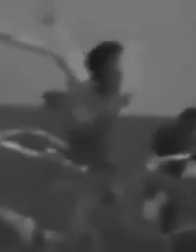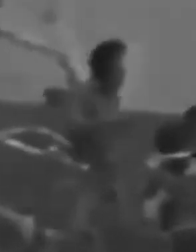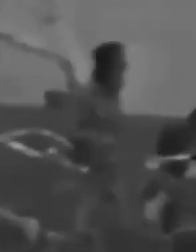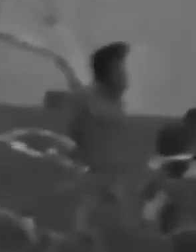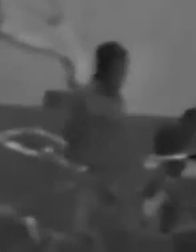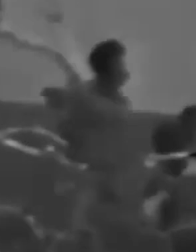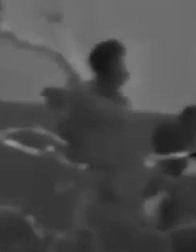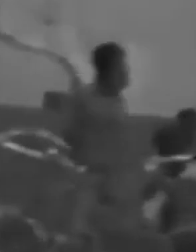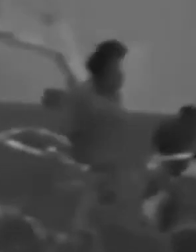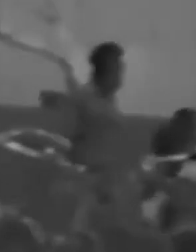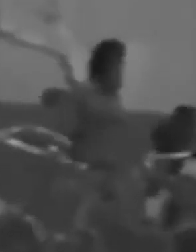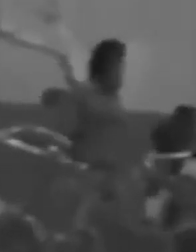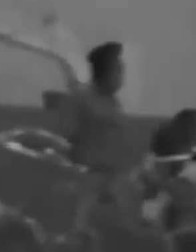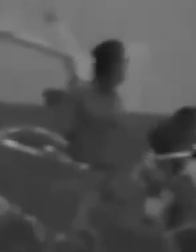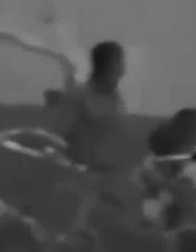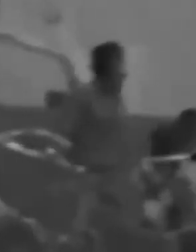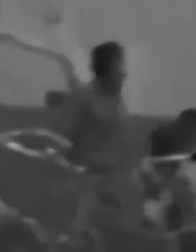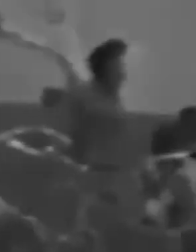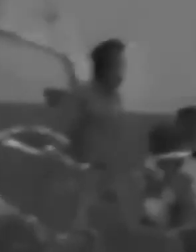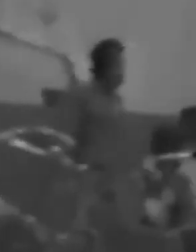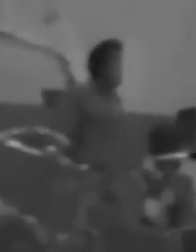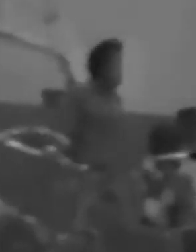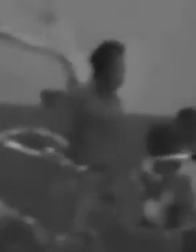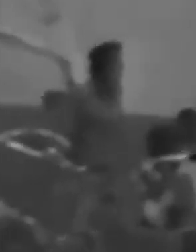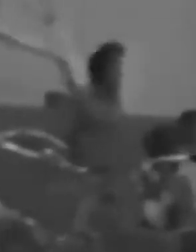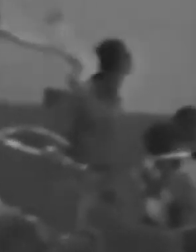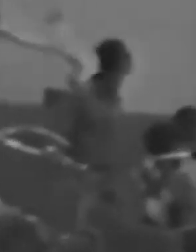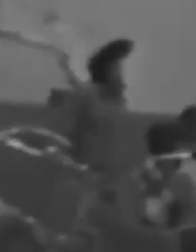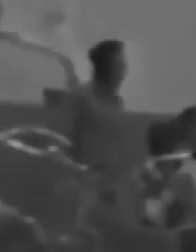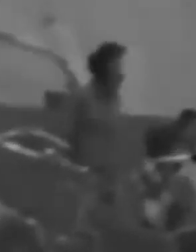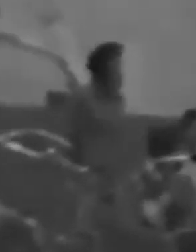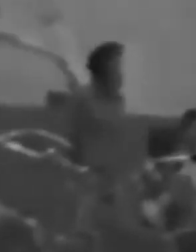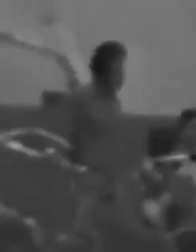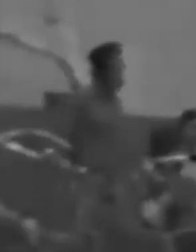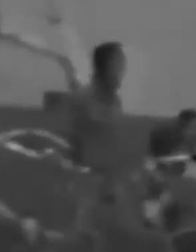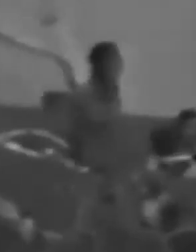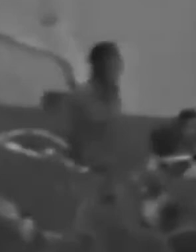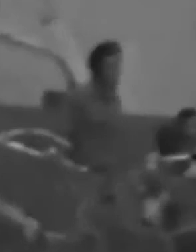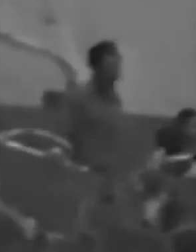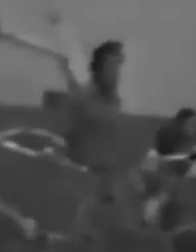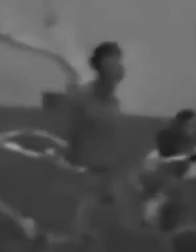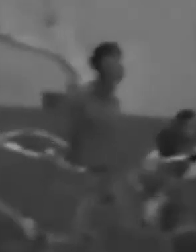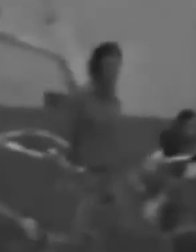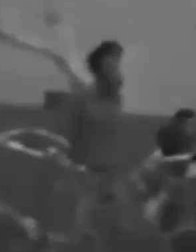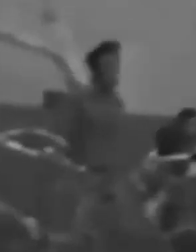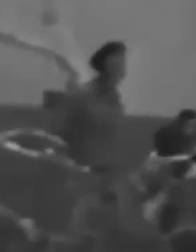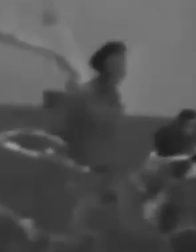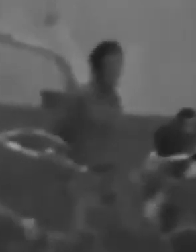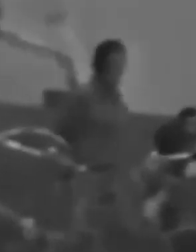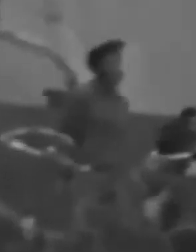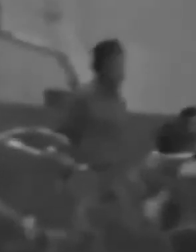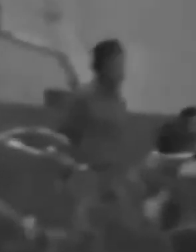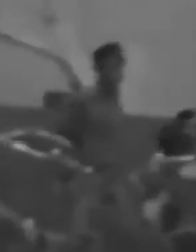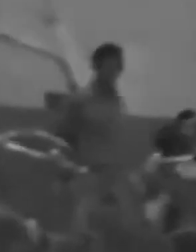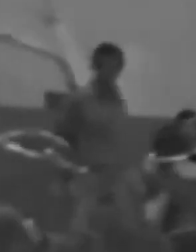But the Supreme Court has recently ruled that you don't have to have